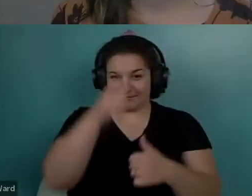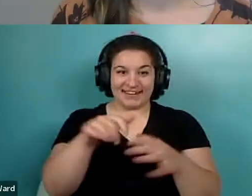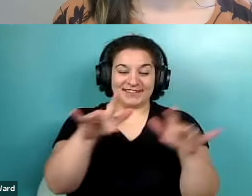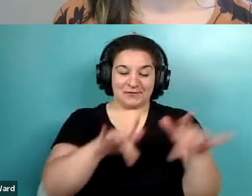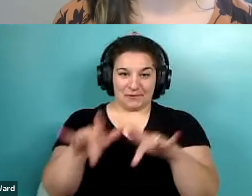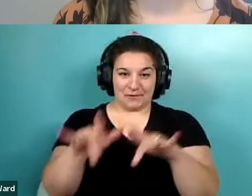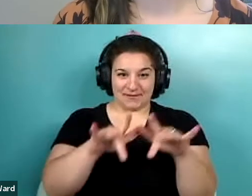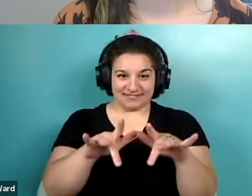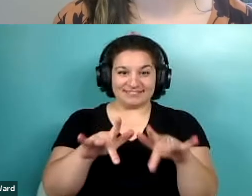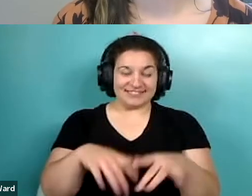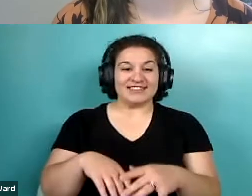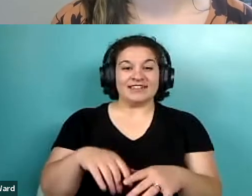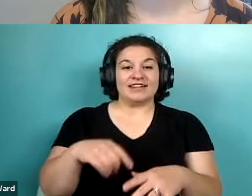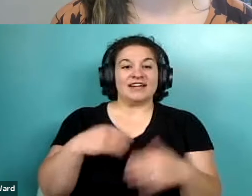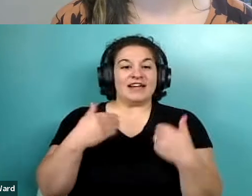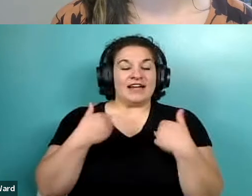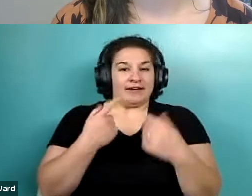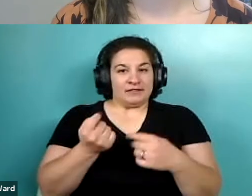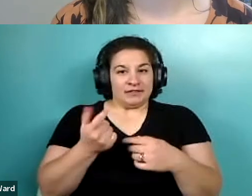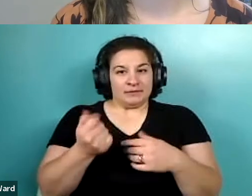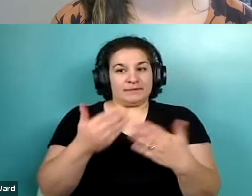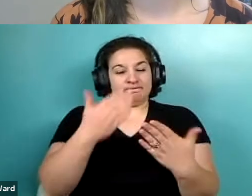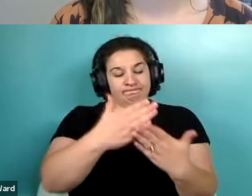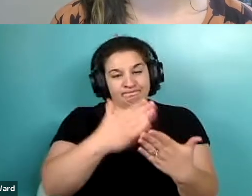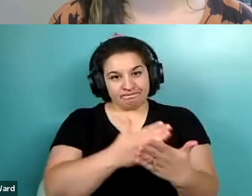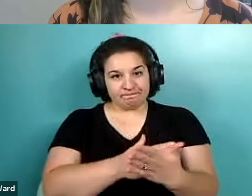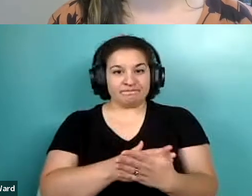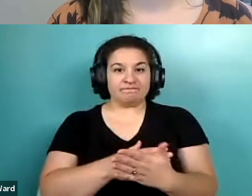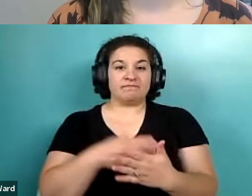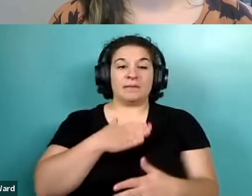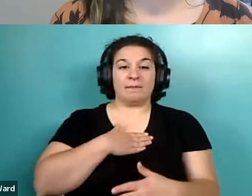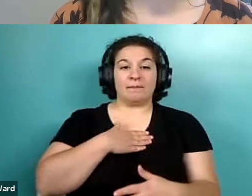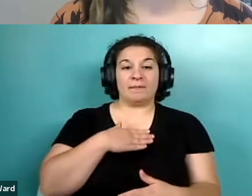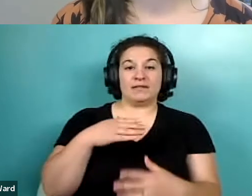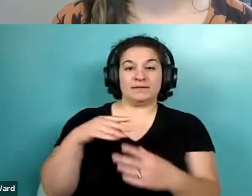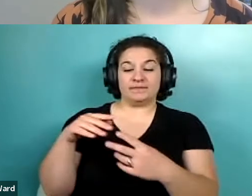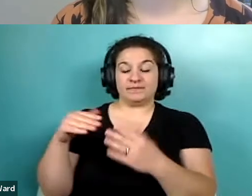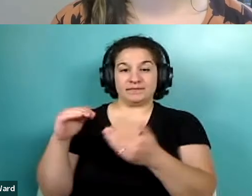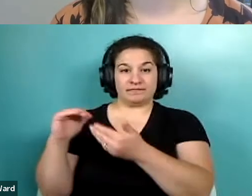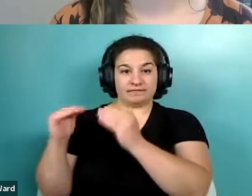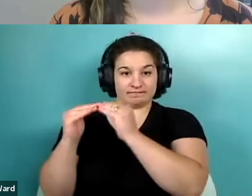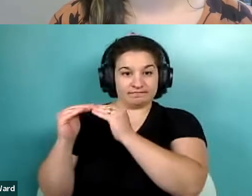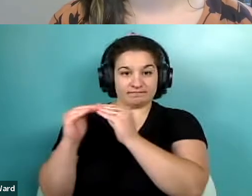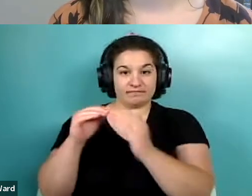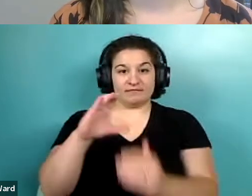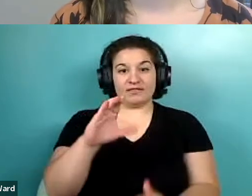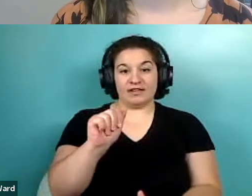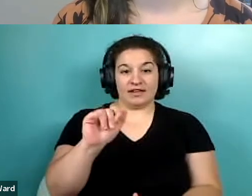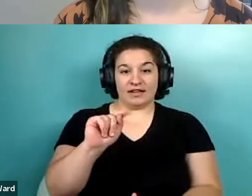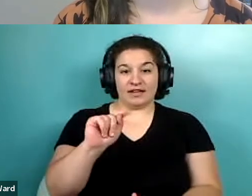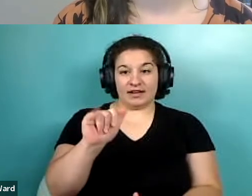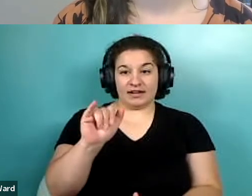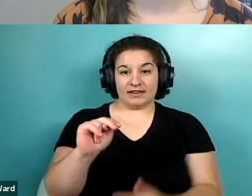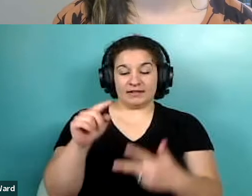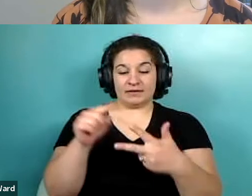So I have just a little bit of housekeeping. As you can see, I'm joined by my colleagues, Caitlin, Rebecca, and Christy, and we're all here to